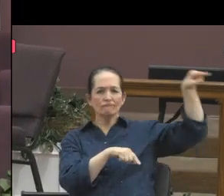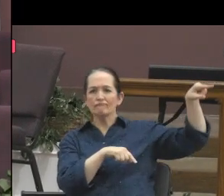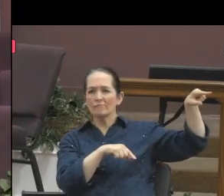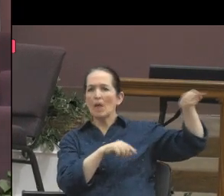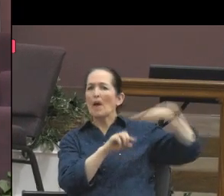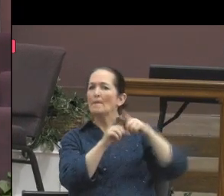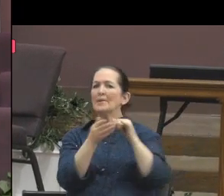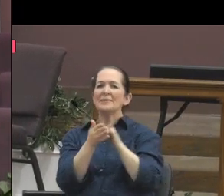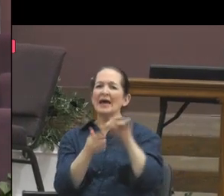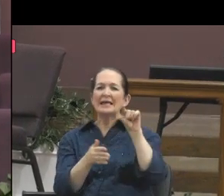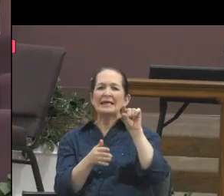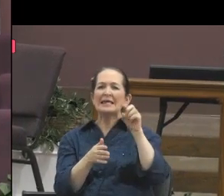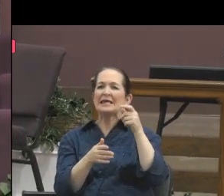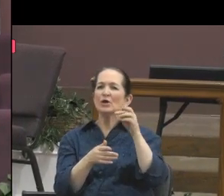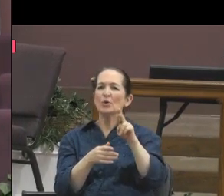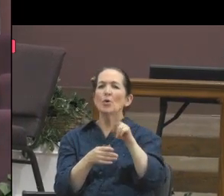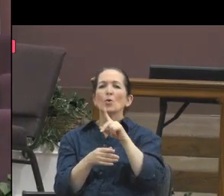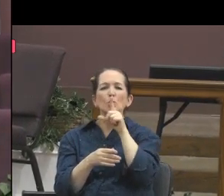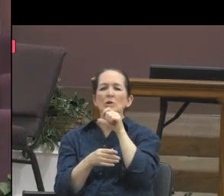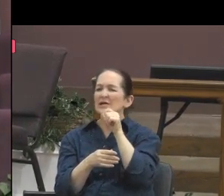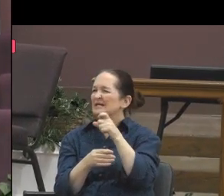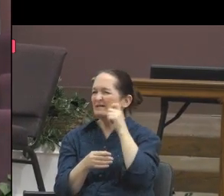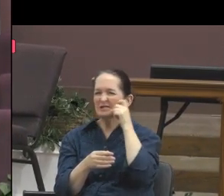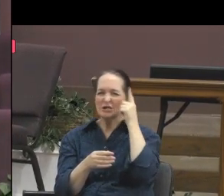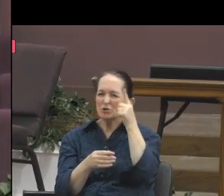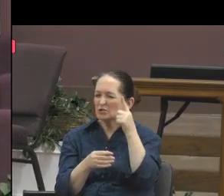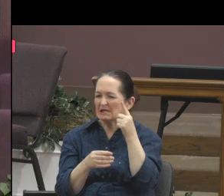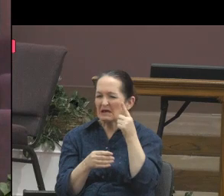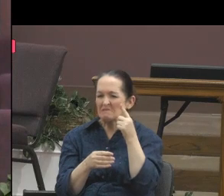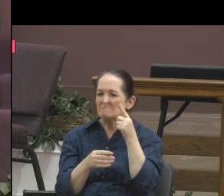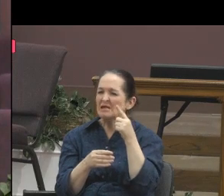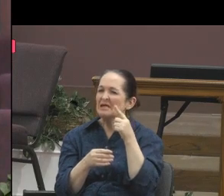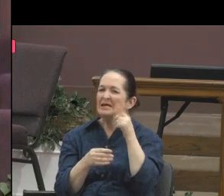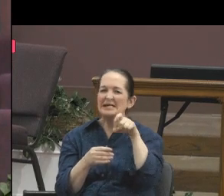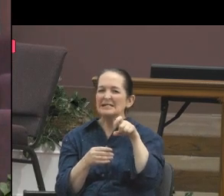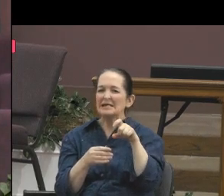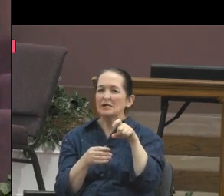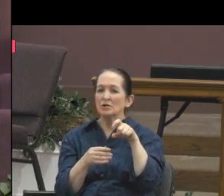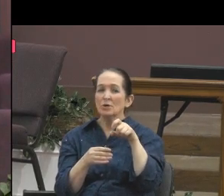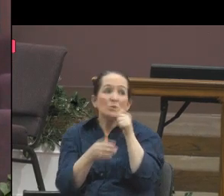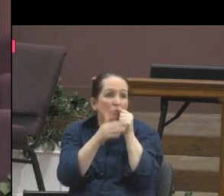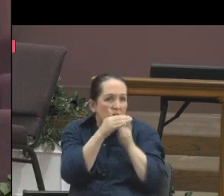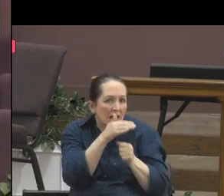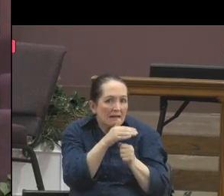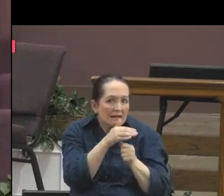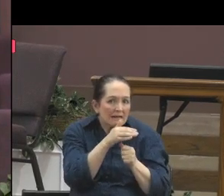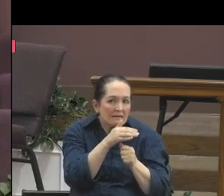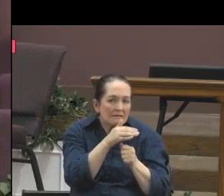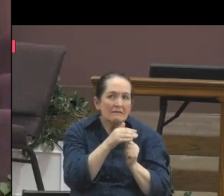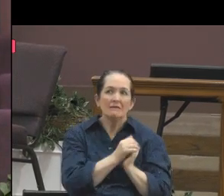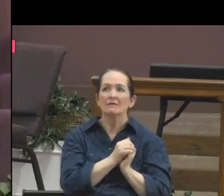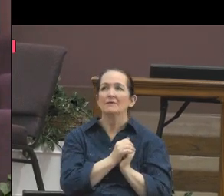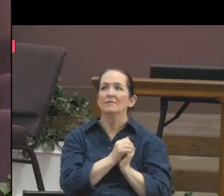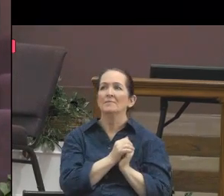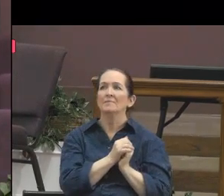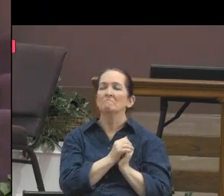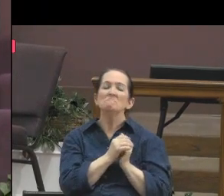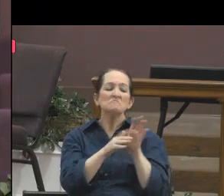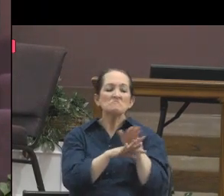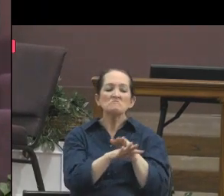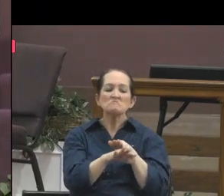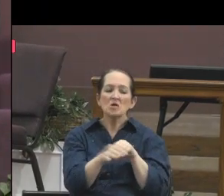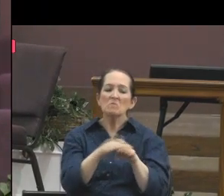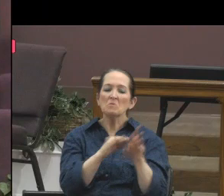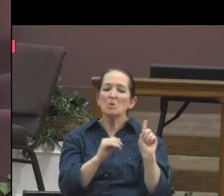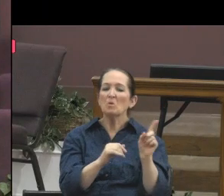But that gear really doesn't realize that it's needed at all. And so it's gone into hiding. It's comfortable right